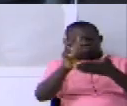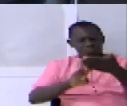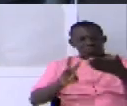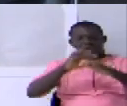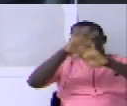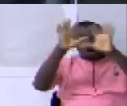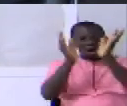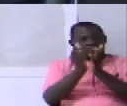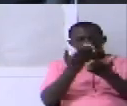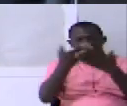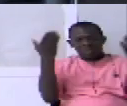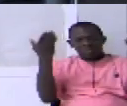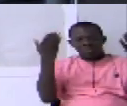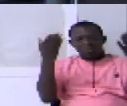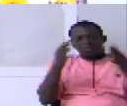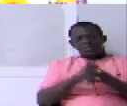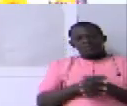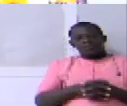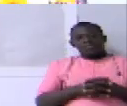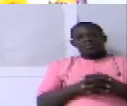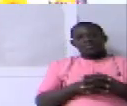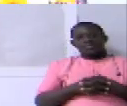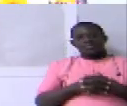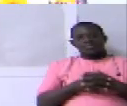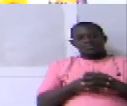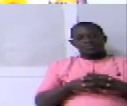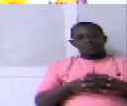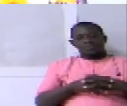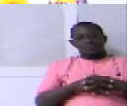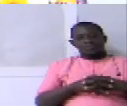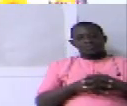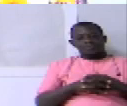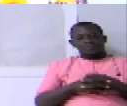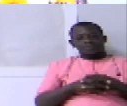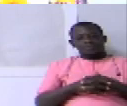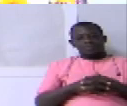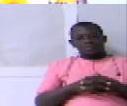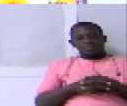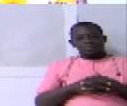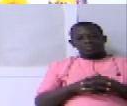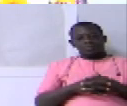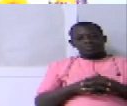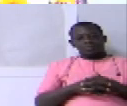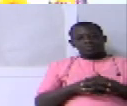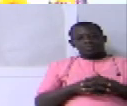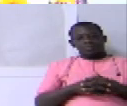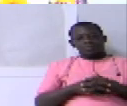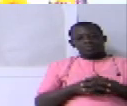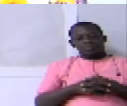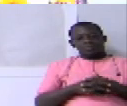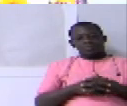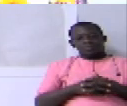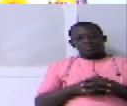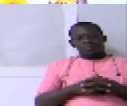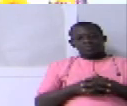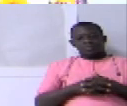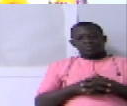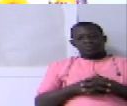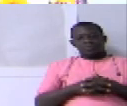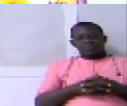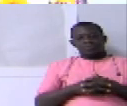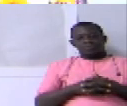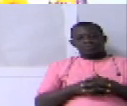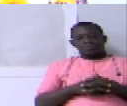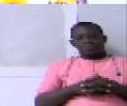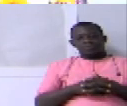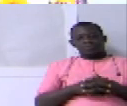wale munyinti ko ika kodo bondi kata buku dada bungoto ka kitabo sa menketa kasola lua la nyati ni akarang